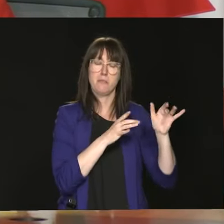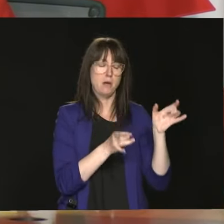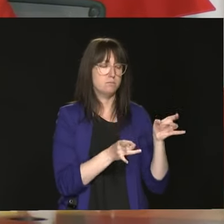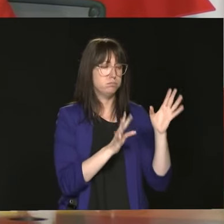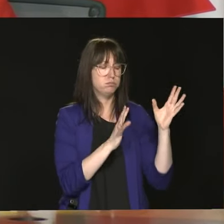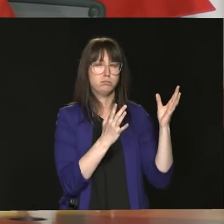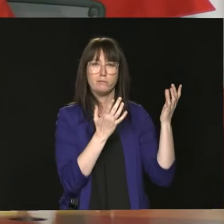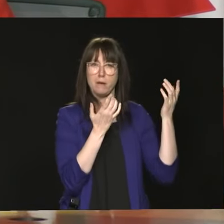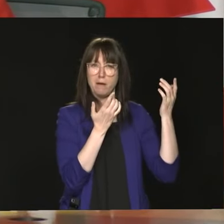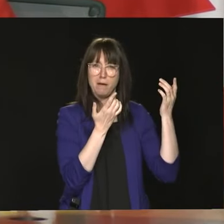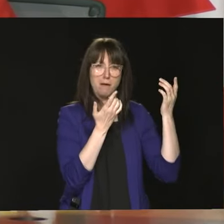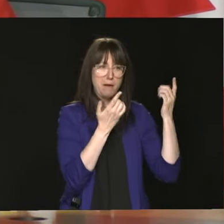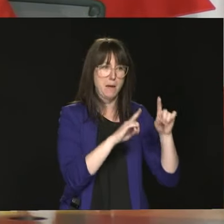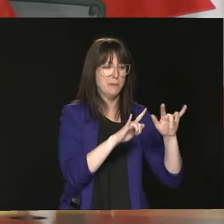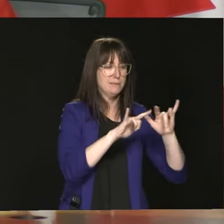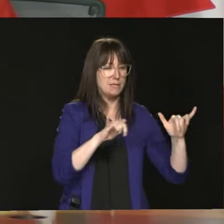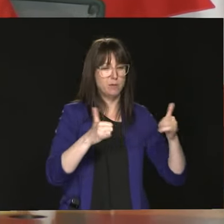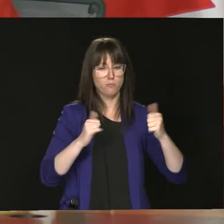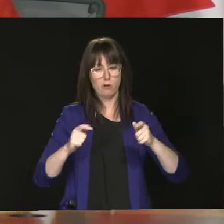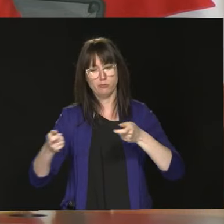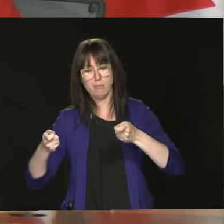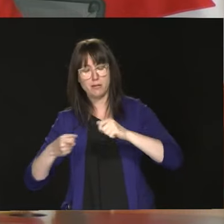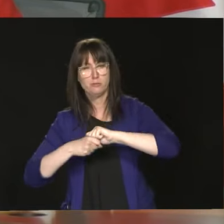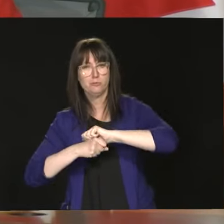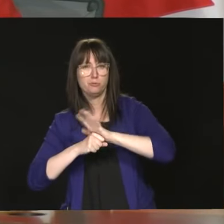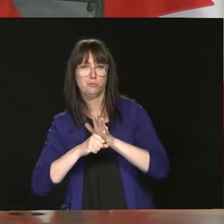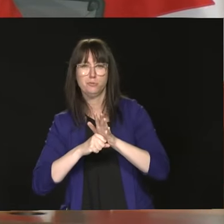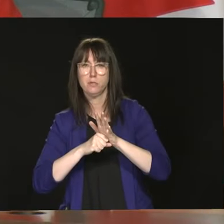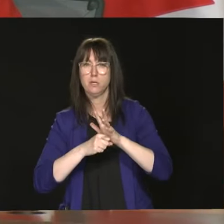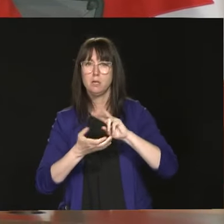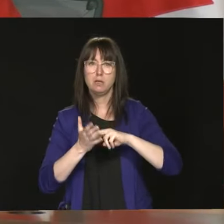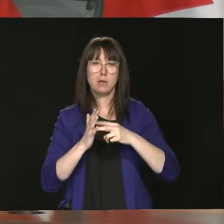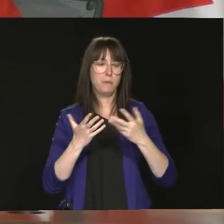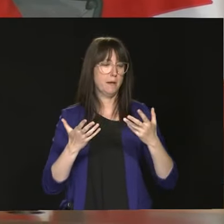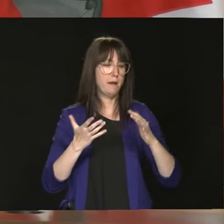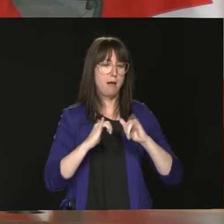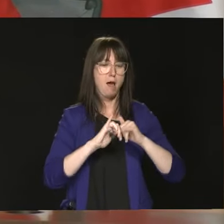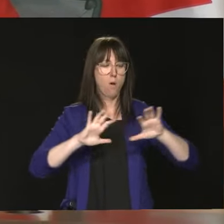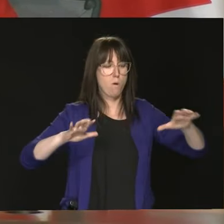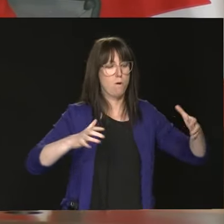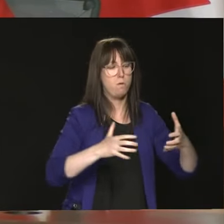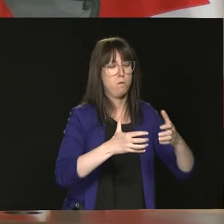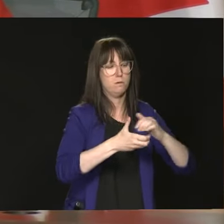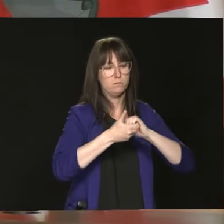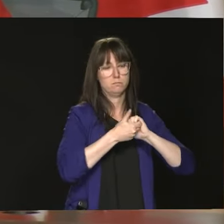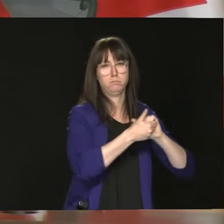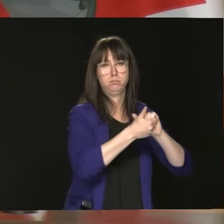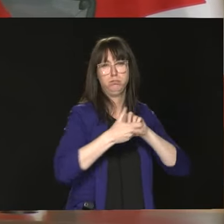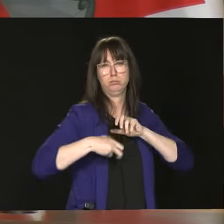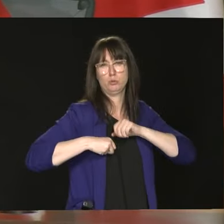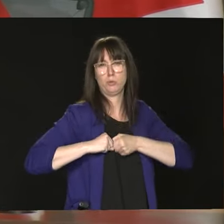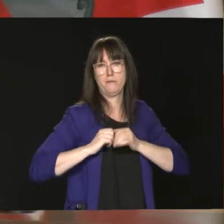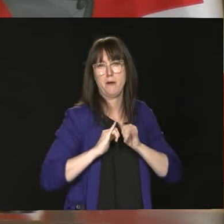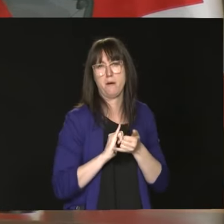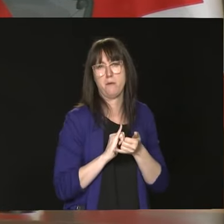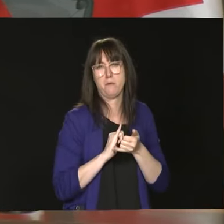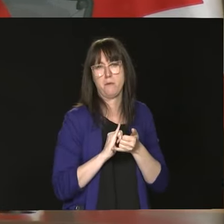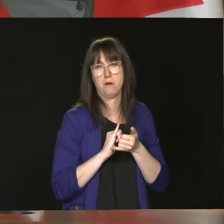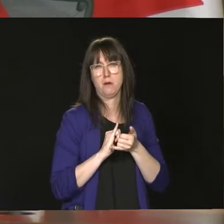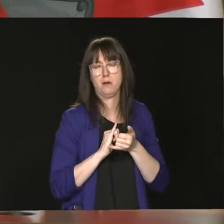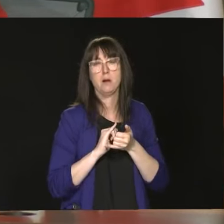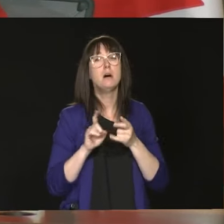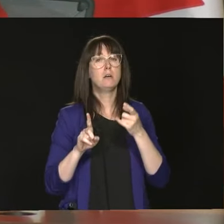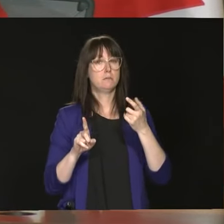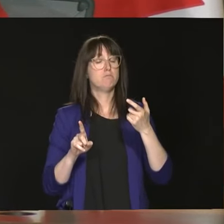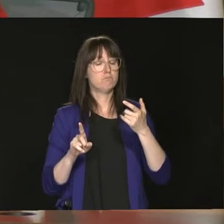COVID-19, making it ever so difficult to grieve together. From spending the first 18 years of my life in